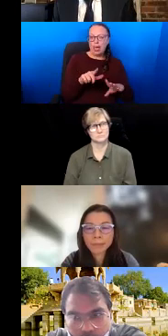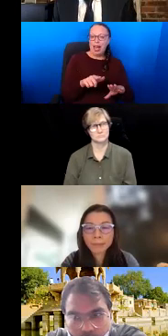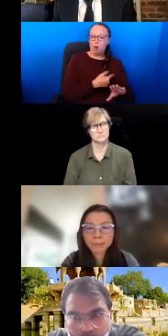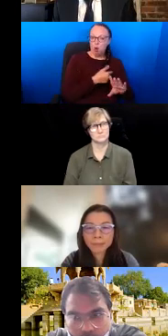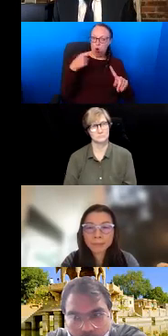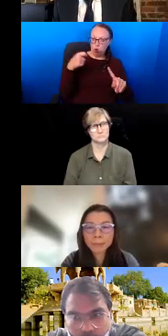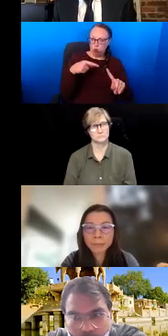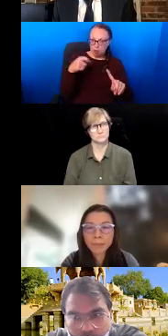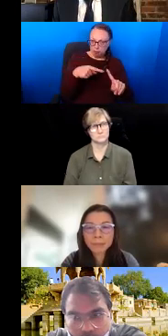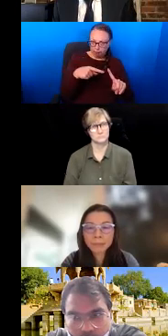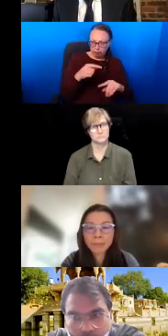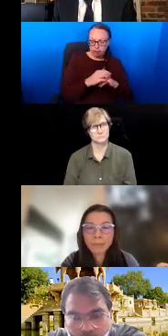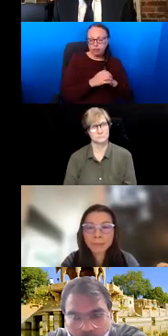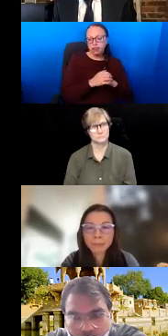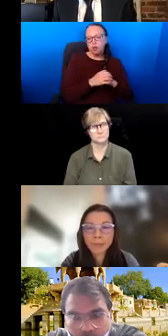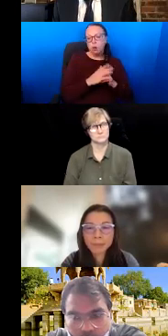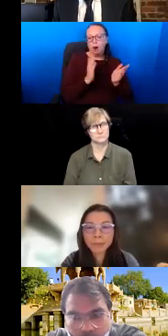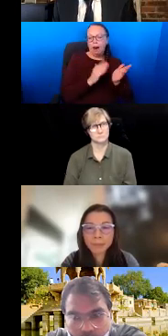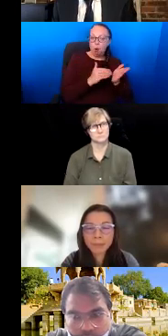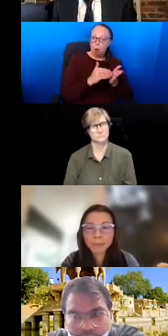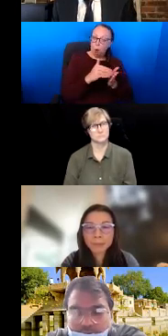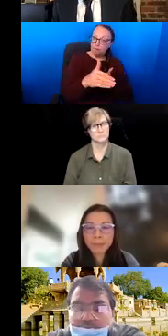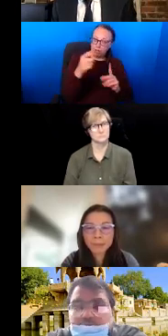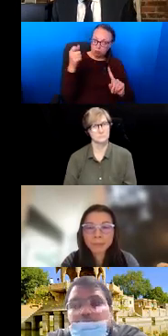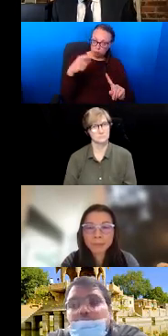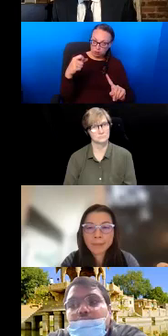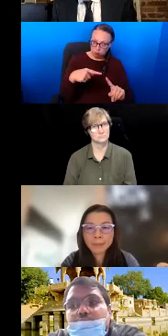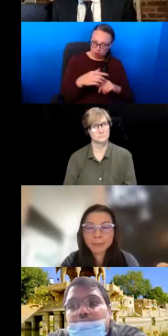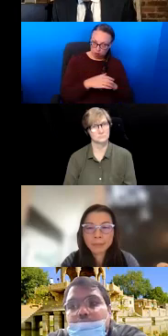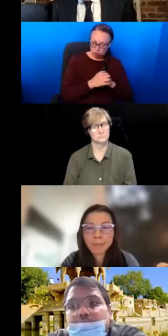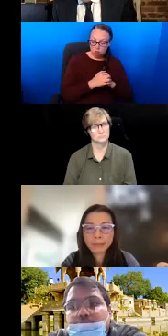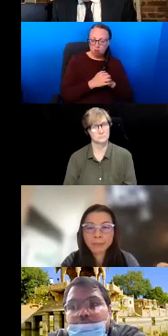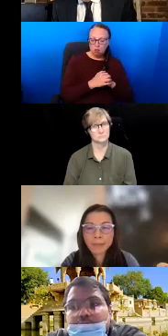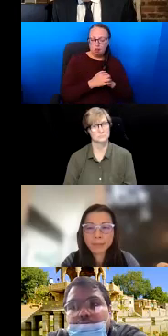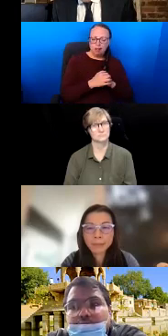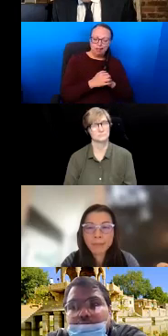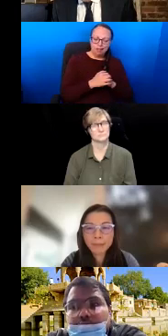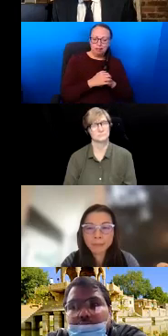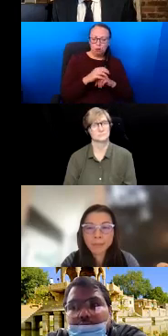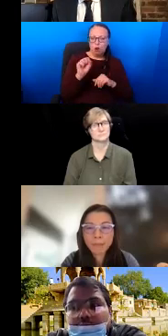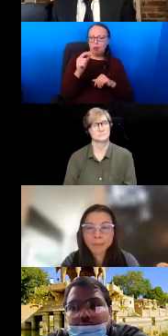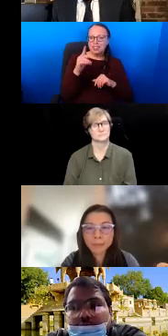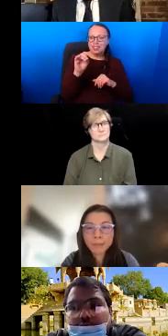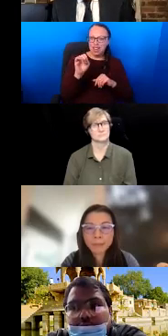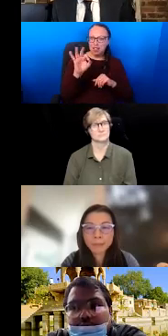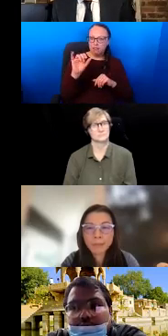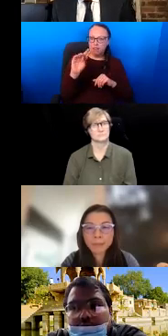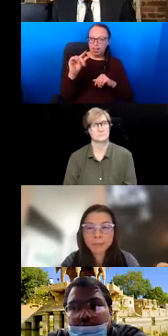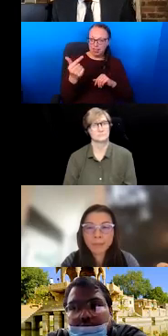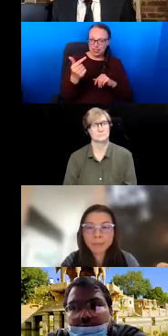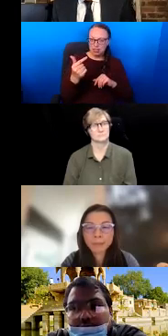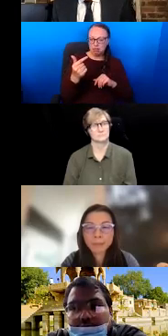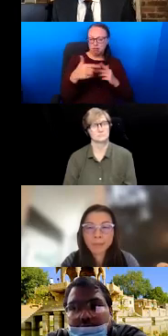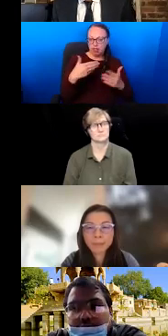stimulate or how often you stimulate. So, when we were doing our site finding phases, we were inducing changes